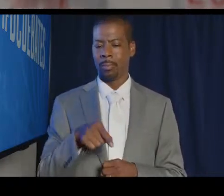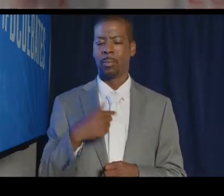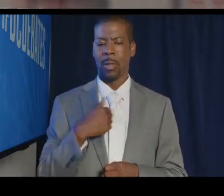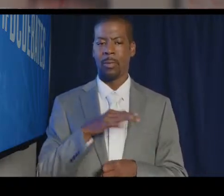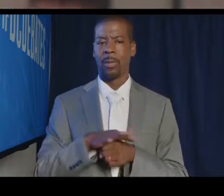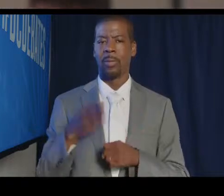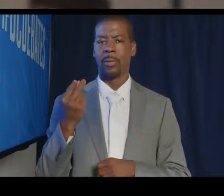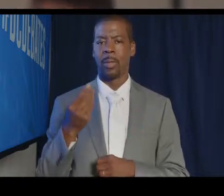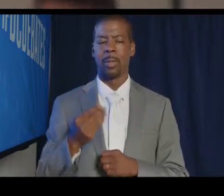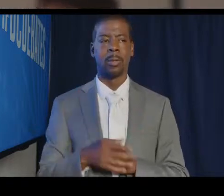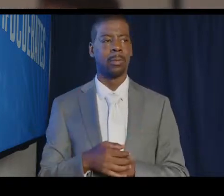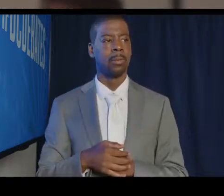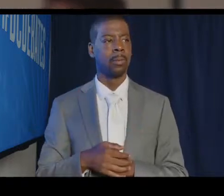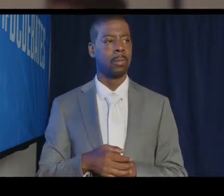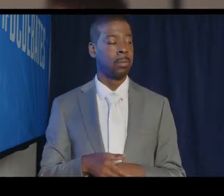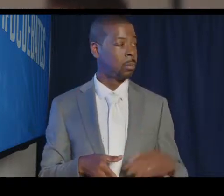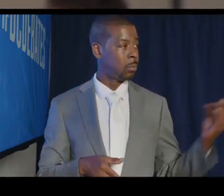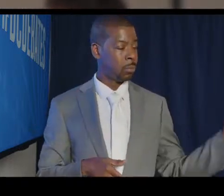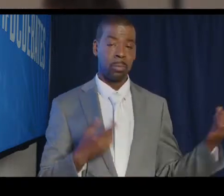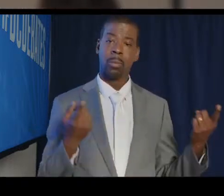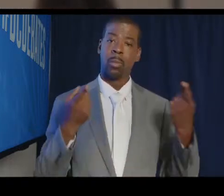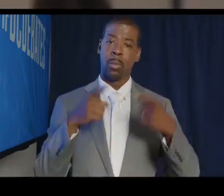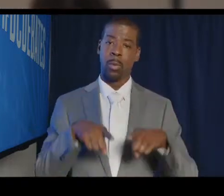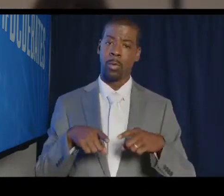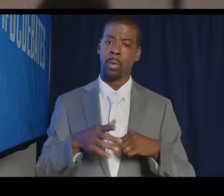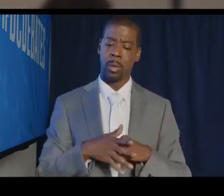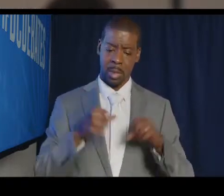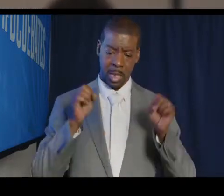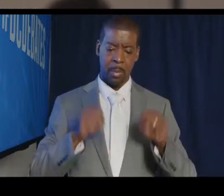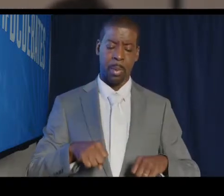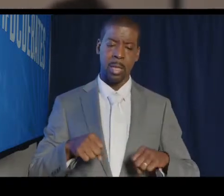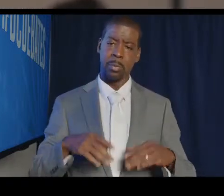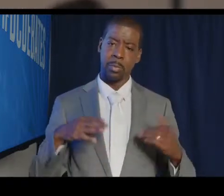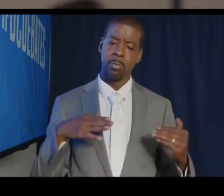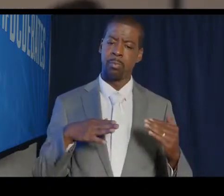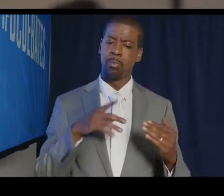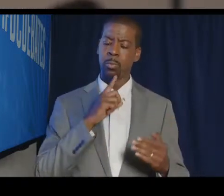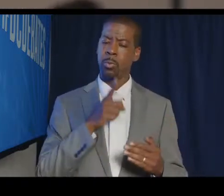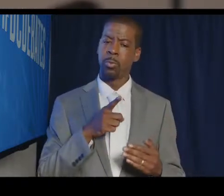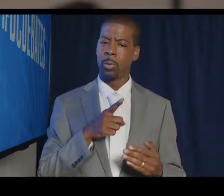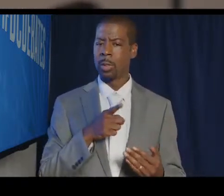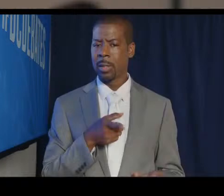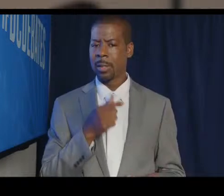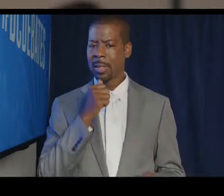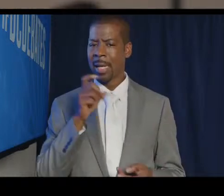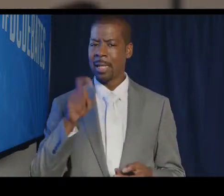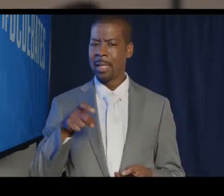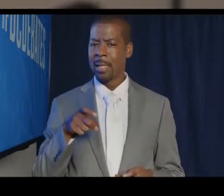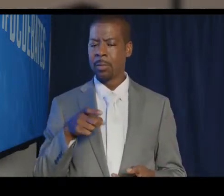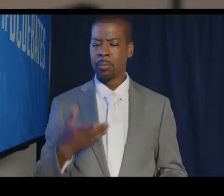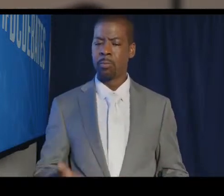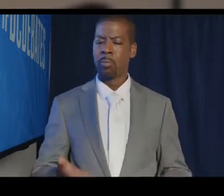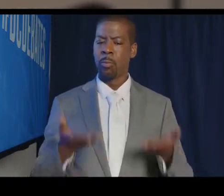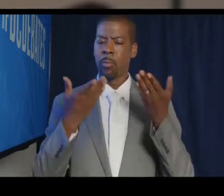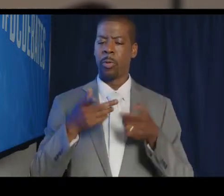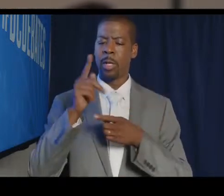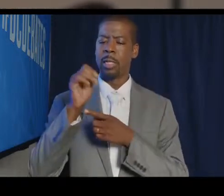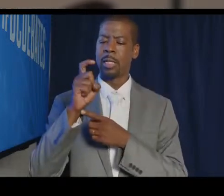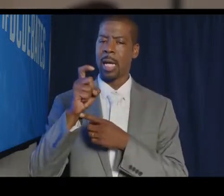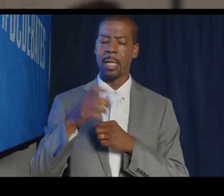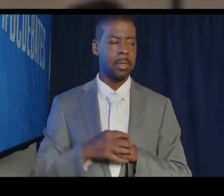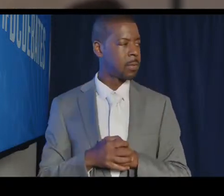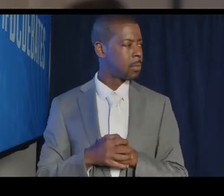you. Councilmember Henderson, do you agree with Councilmember White that it's possible to address this without raising taxes for their own residents or asking taxpayers to pay